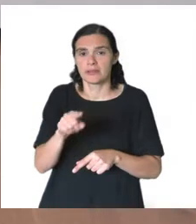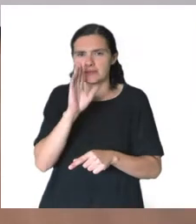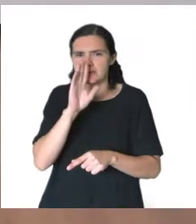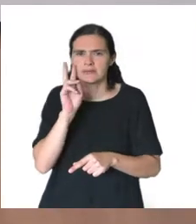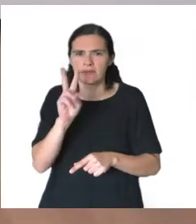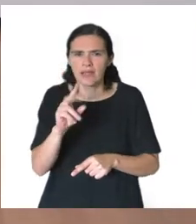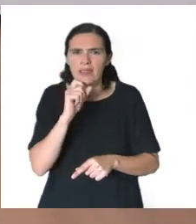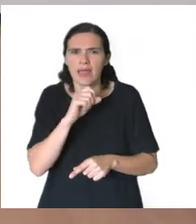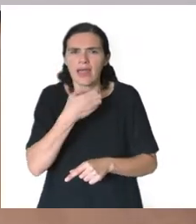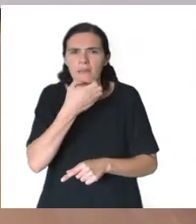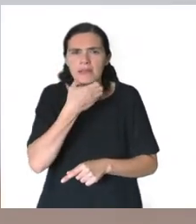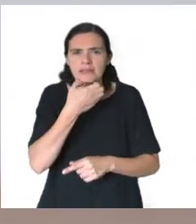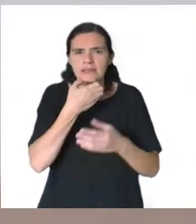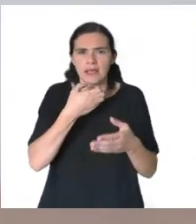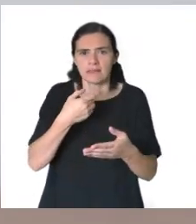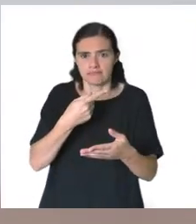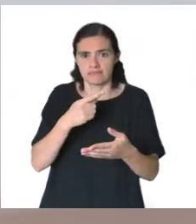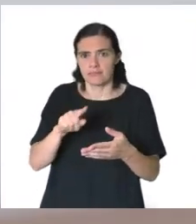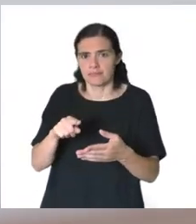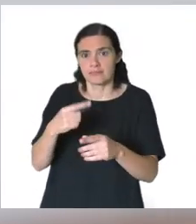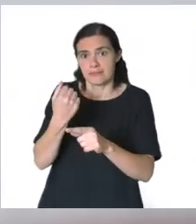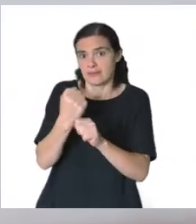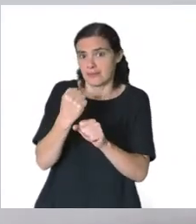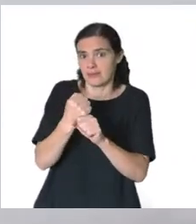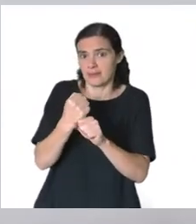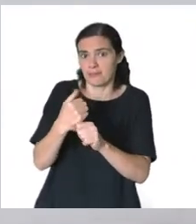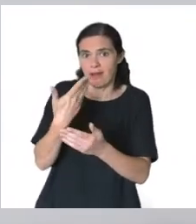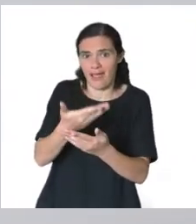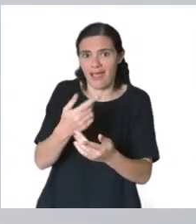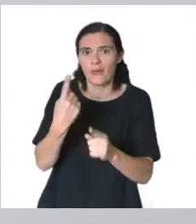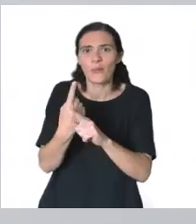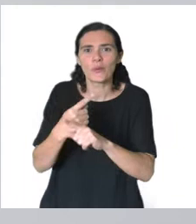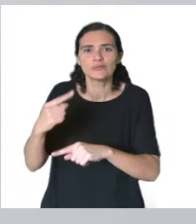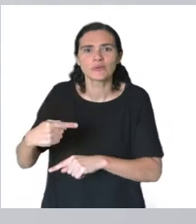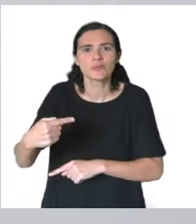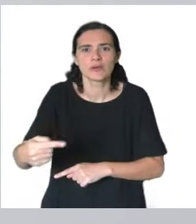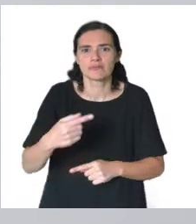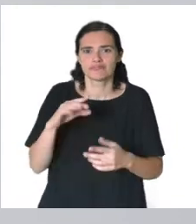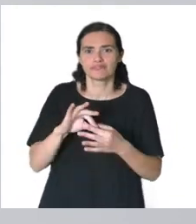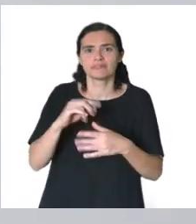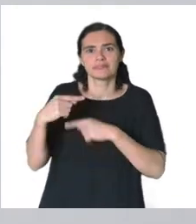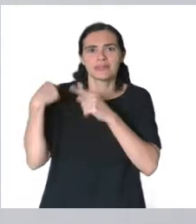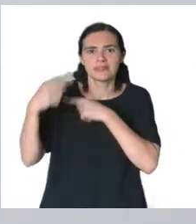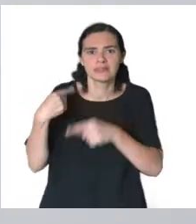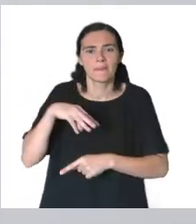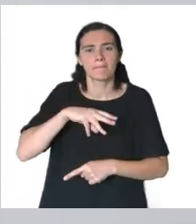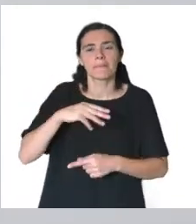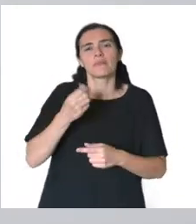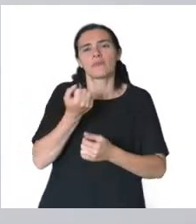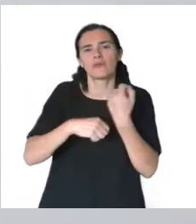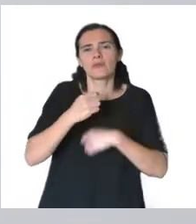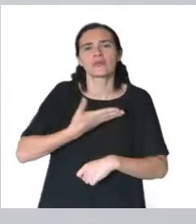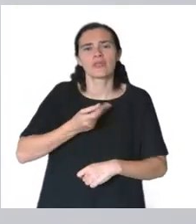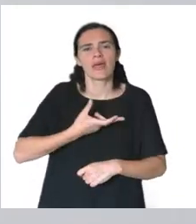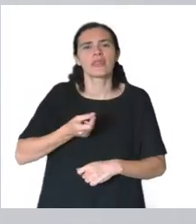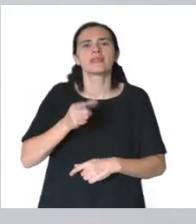look at it, again, a little bit like the apple. She's bringing to the work everyday object in the tradition of Dada, Fluxus, and